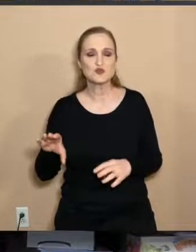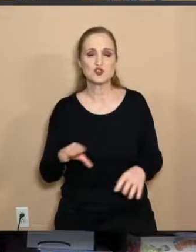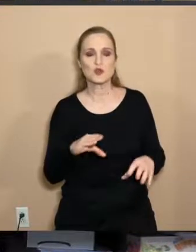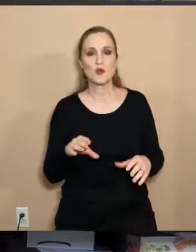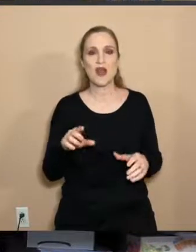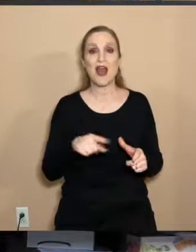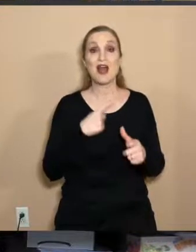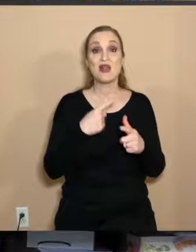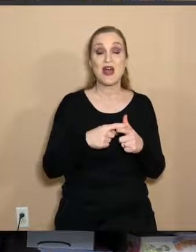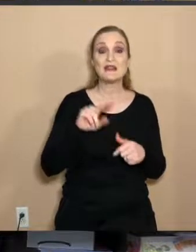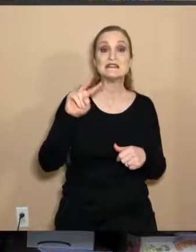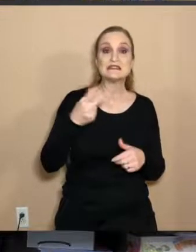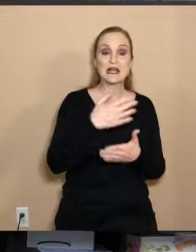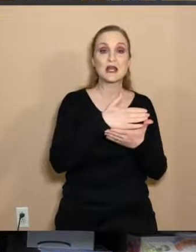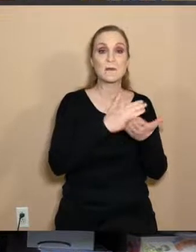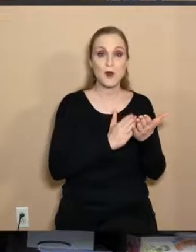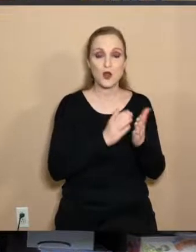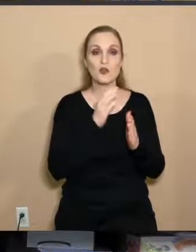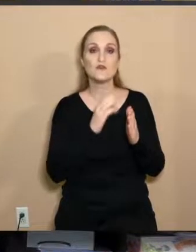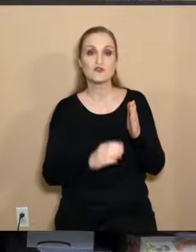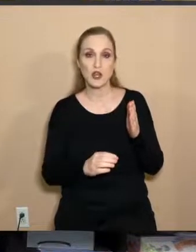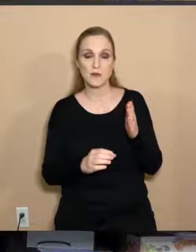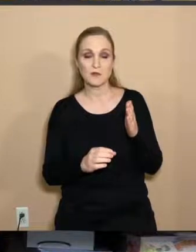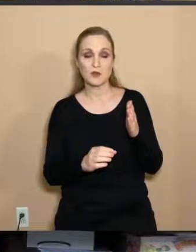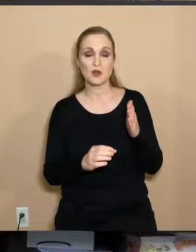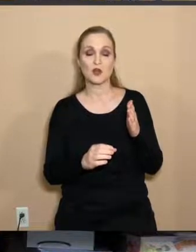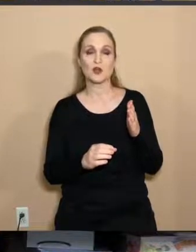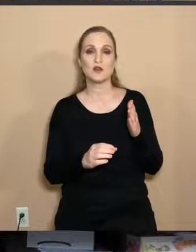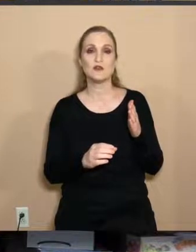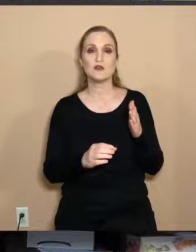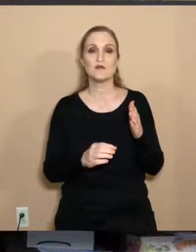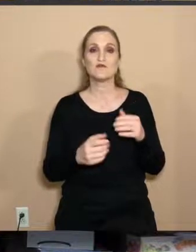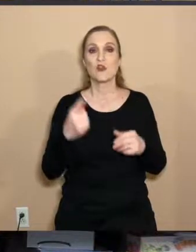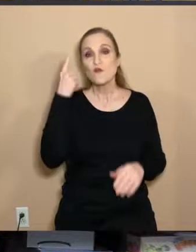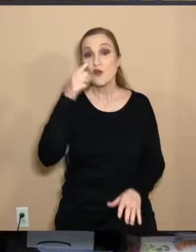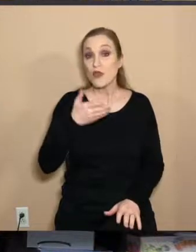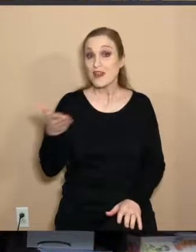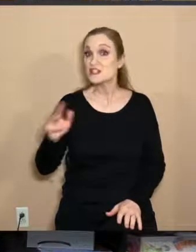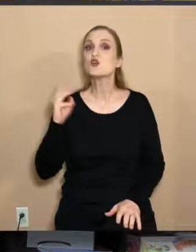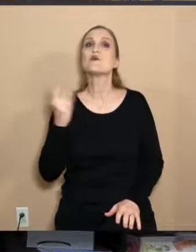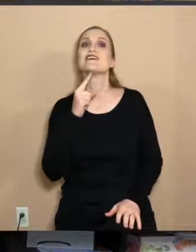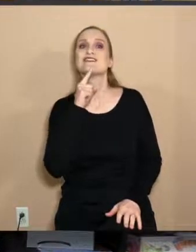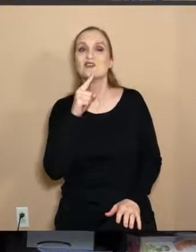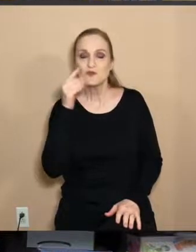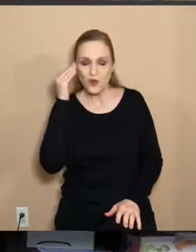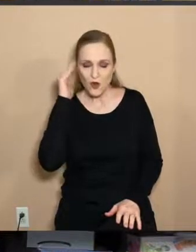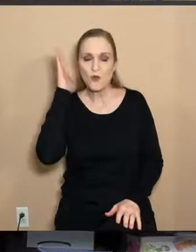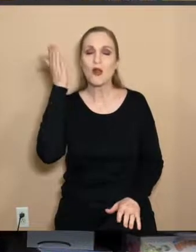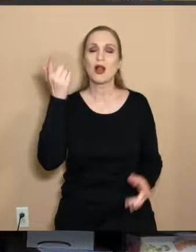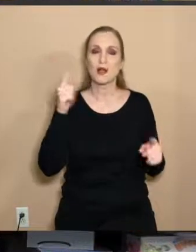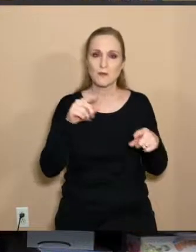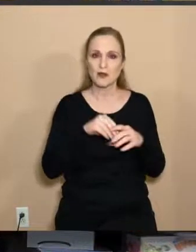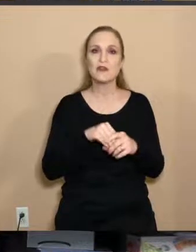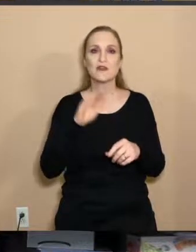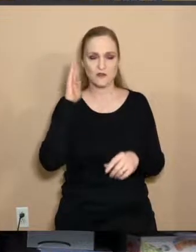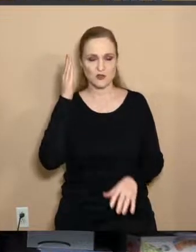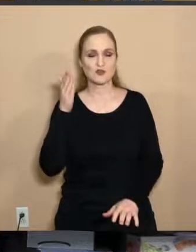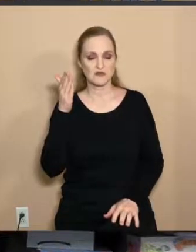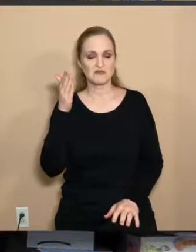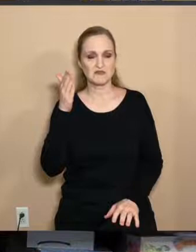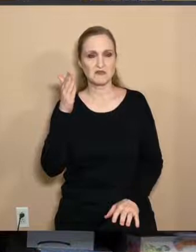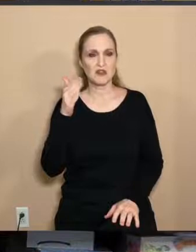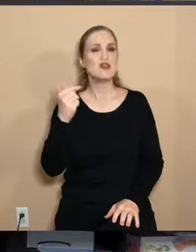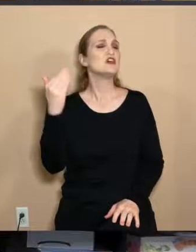then the second part of this chapter is for the things that we do know are going to happen in the future, that we, for